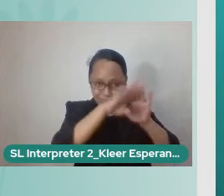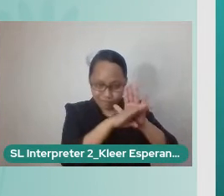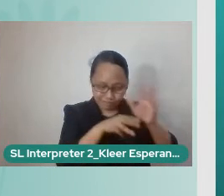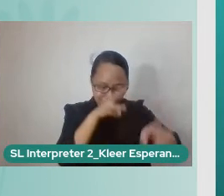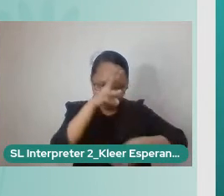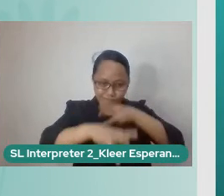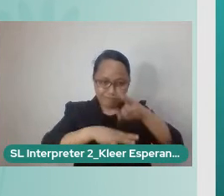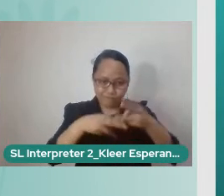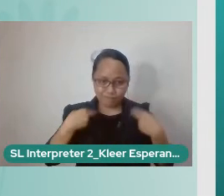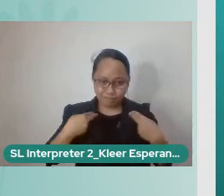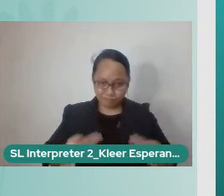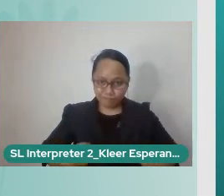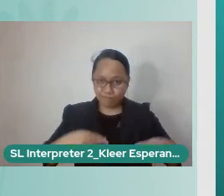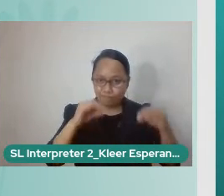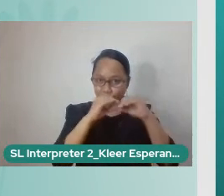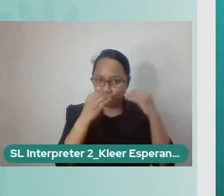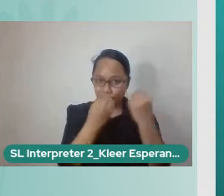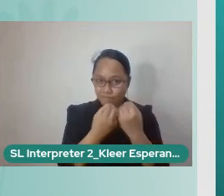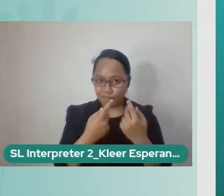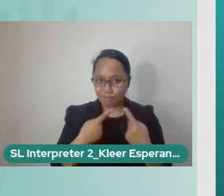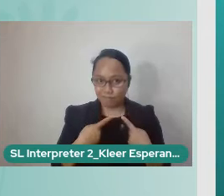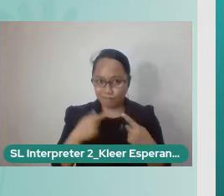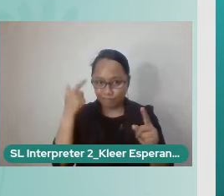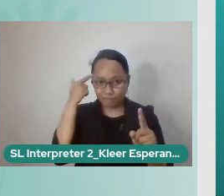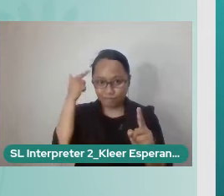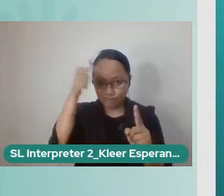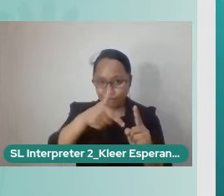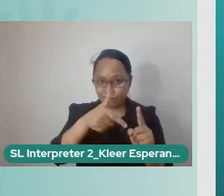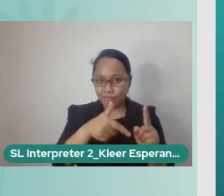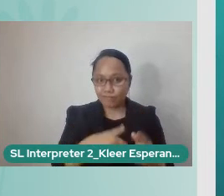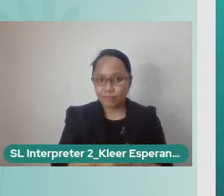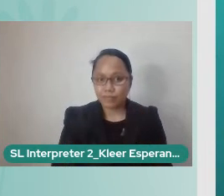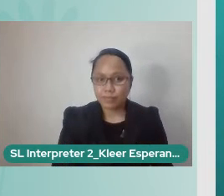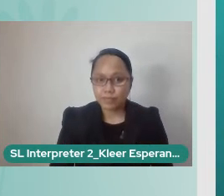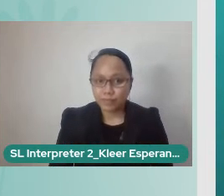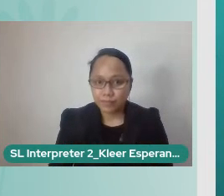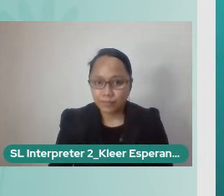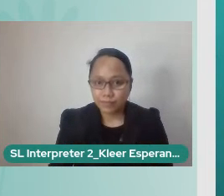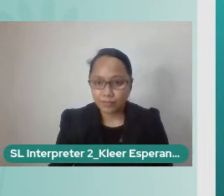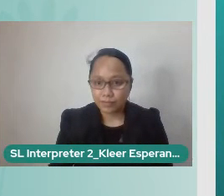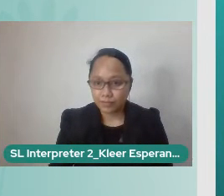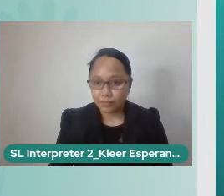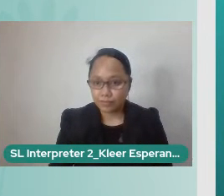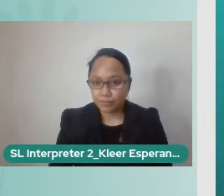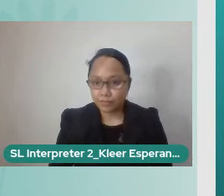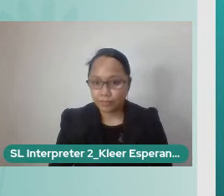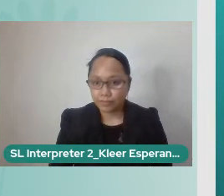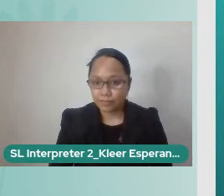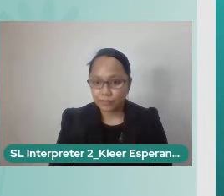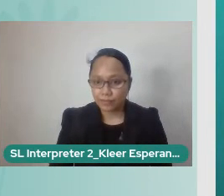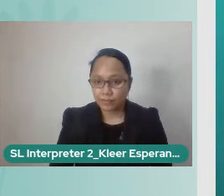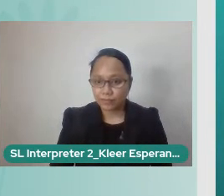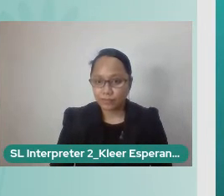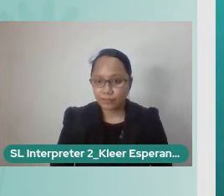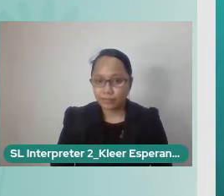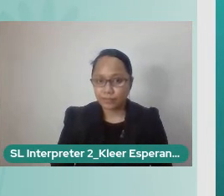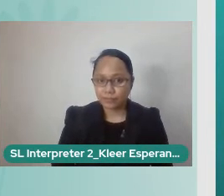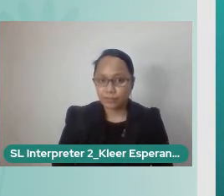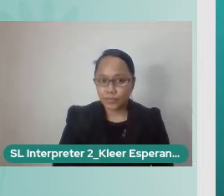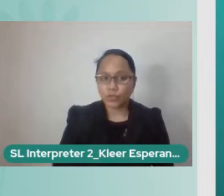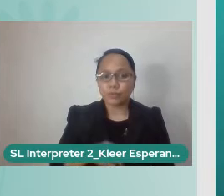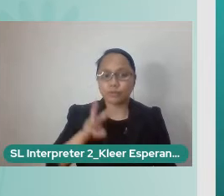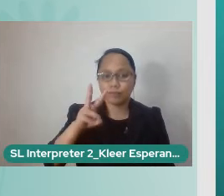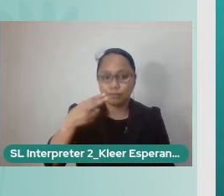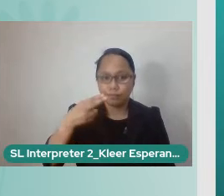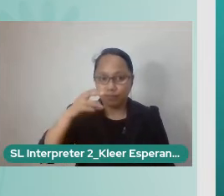in 2021, WHO revised its cervical screening guidelines. And for full details, you can see the guidelines at the link